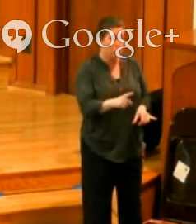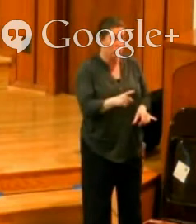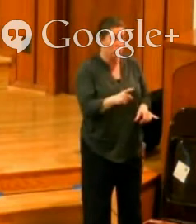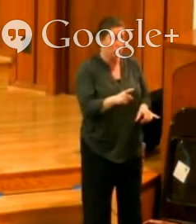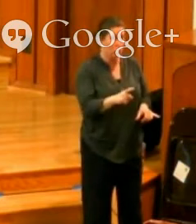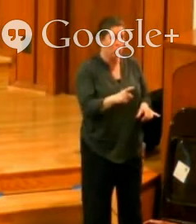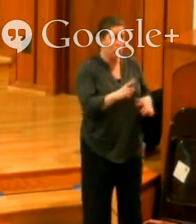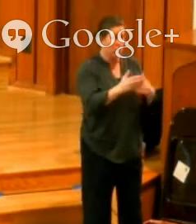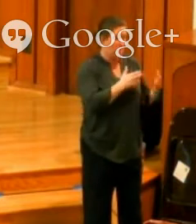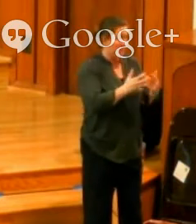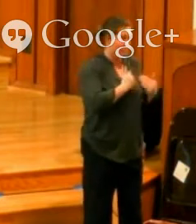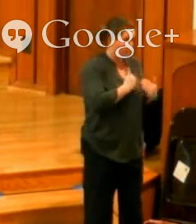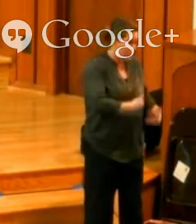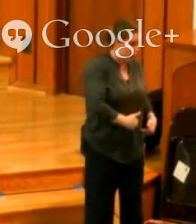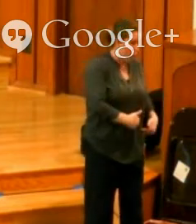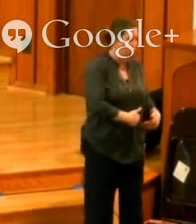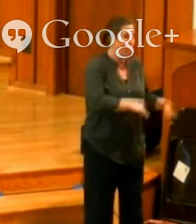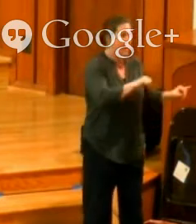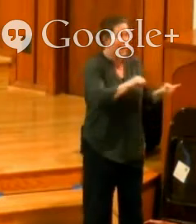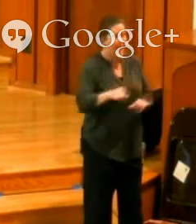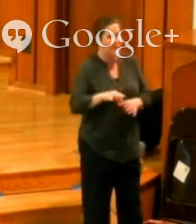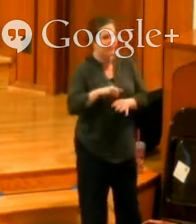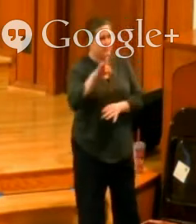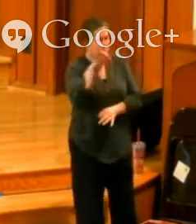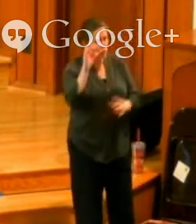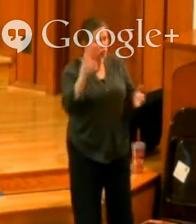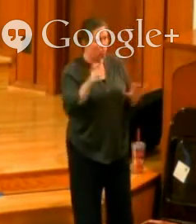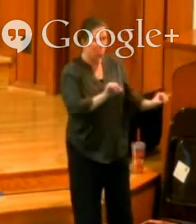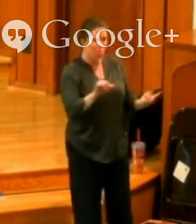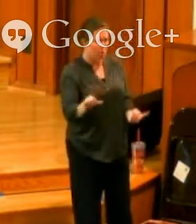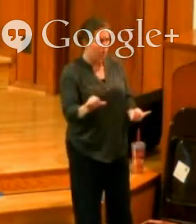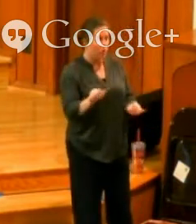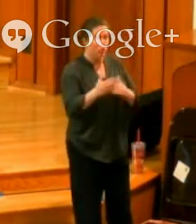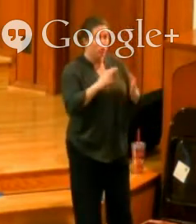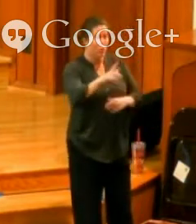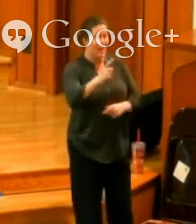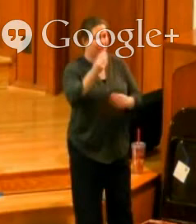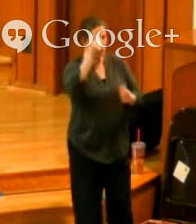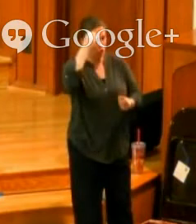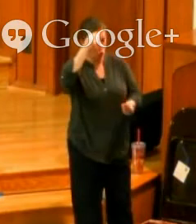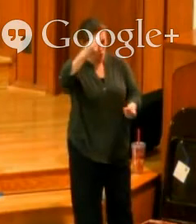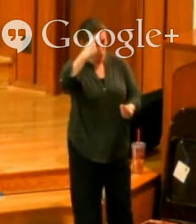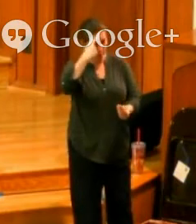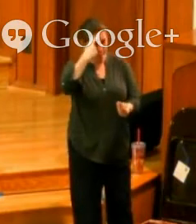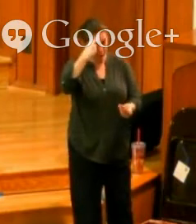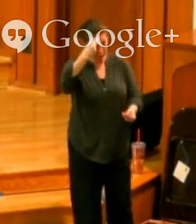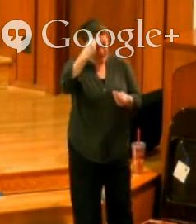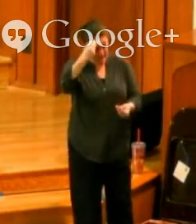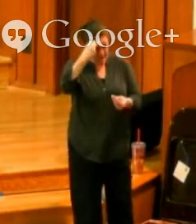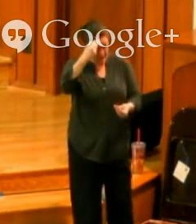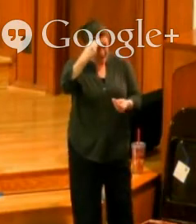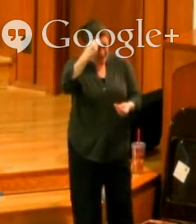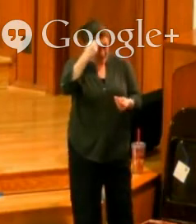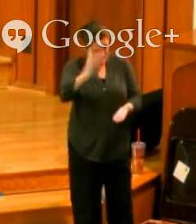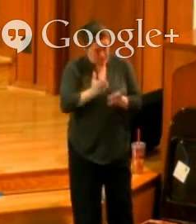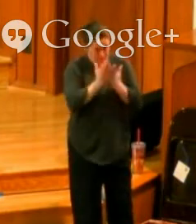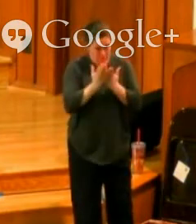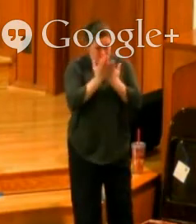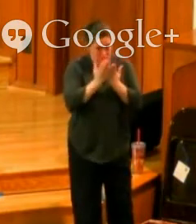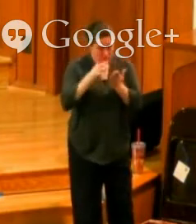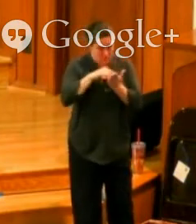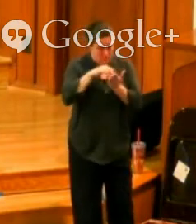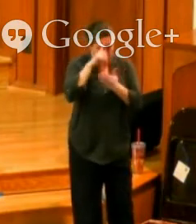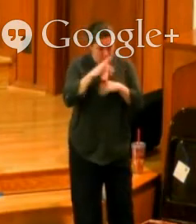the physical as in the spiritual. So whatever you're feeding your mind is what you're going to be talking about and what you're going to